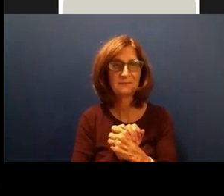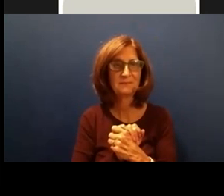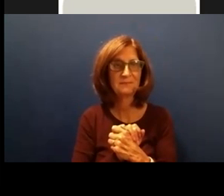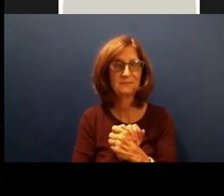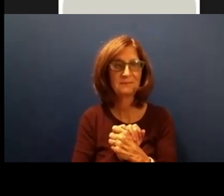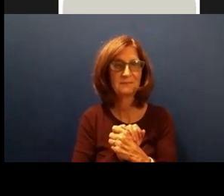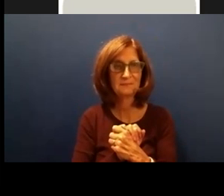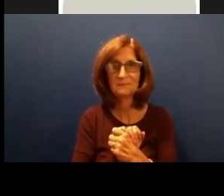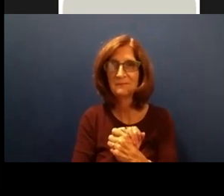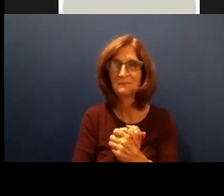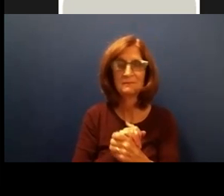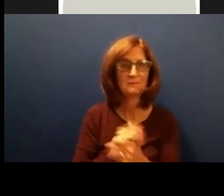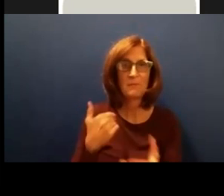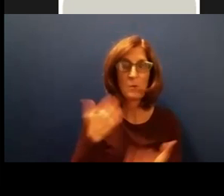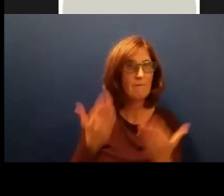Sorry, was that a motion?